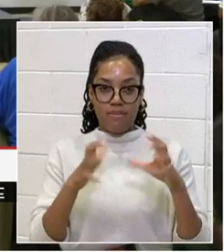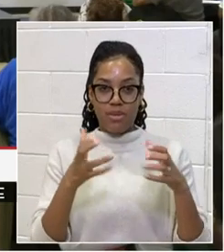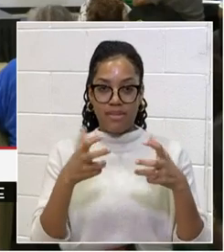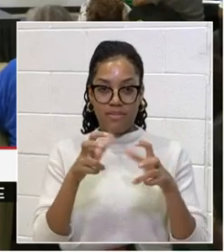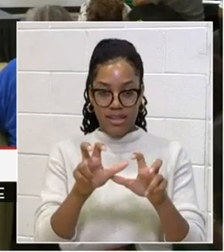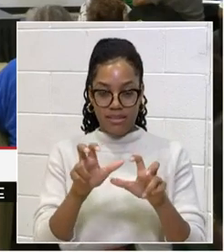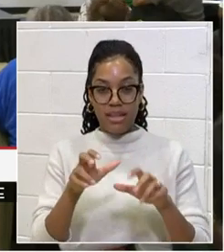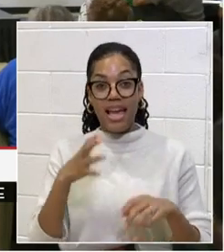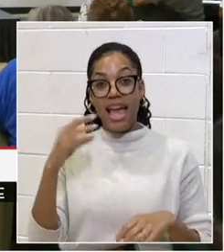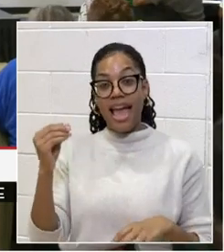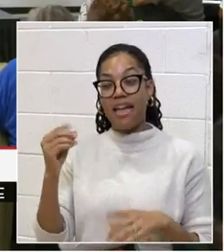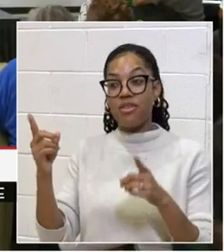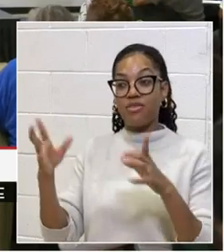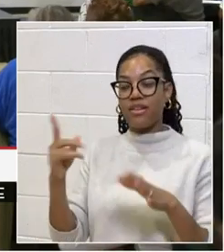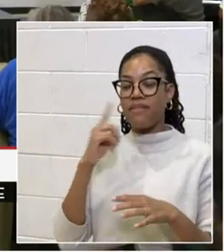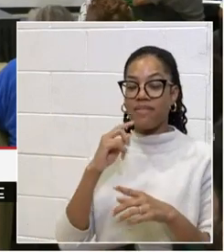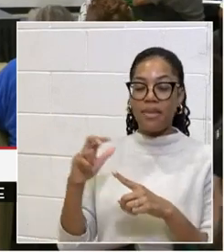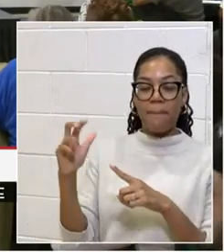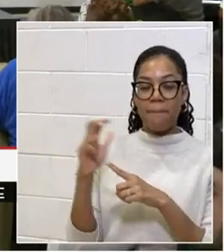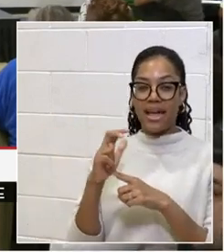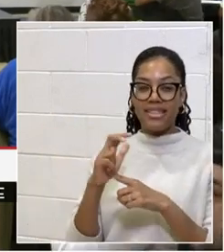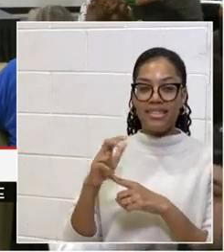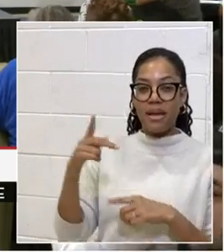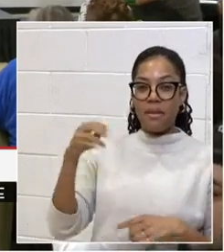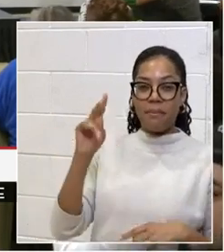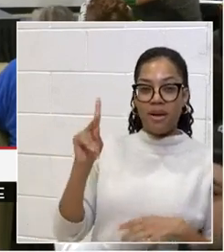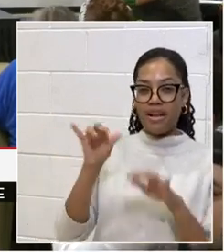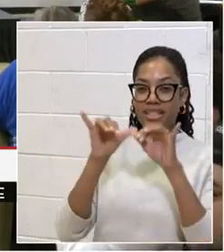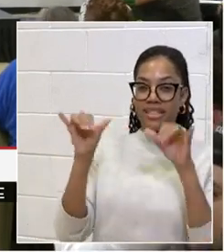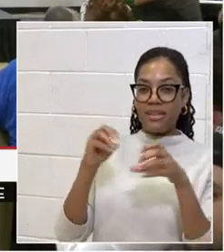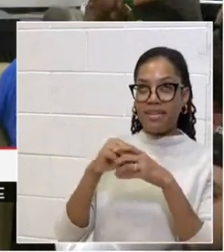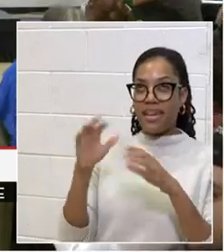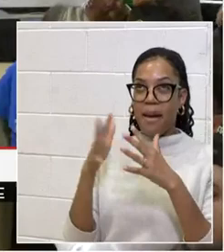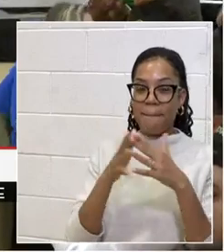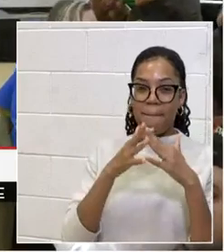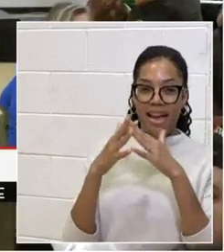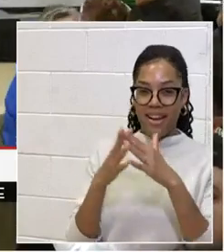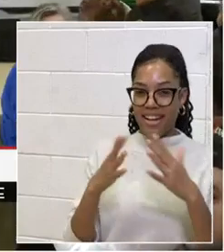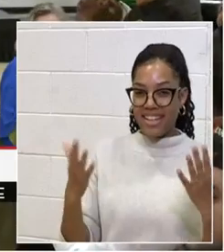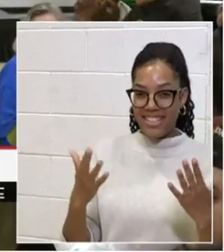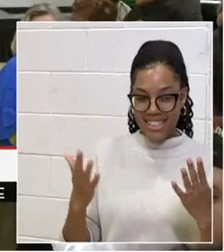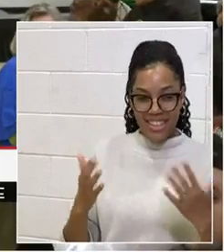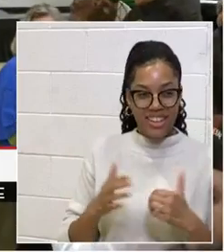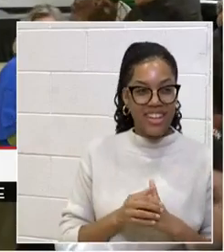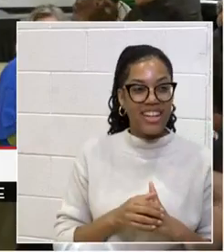system in America, Feeny Freeman, the Director of the Parks and Park Recreation.